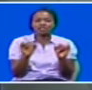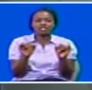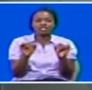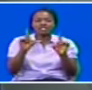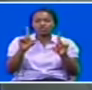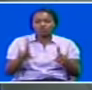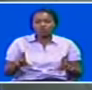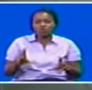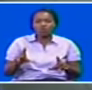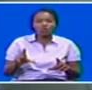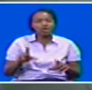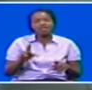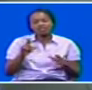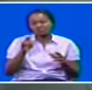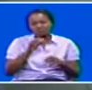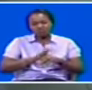potential areas.